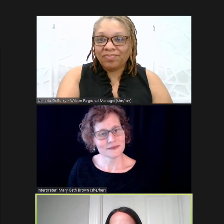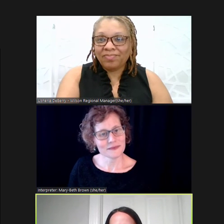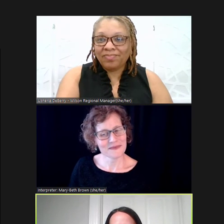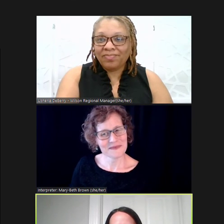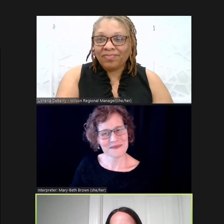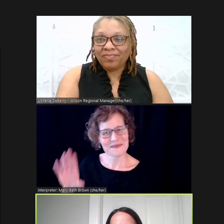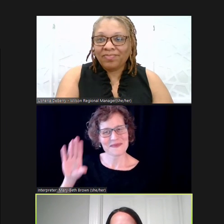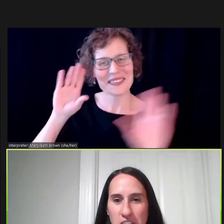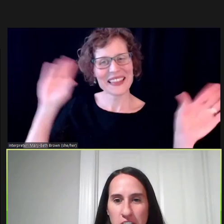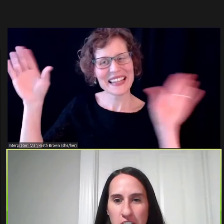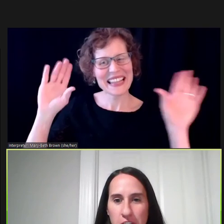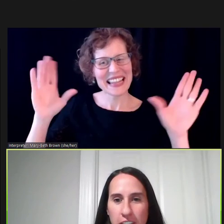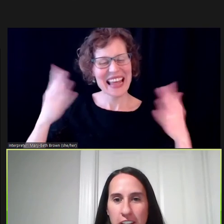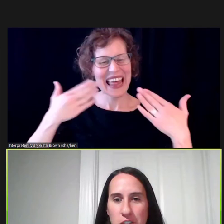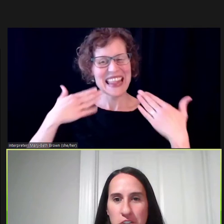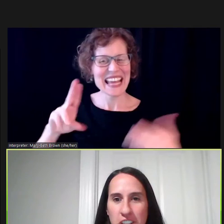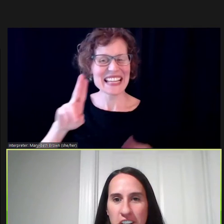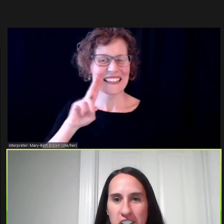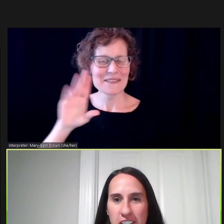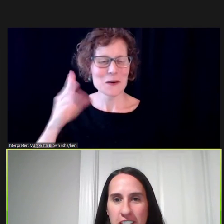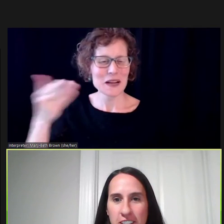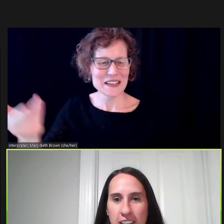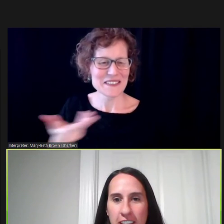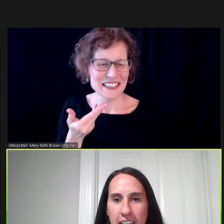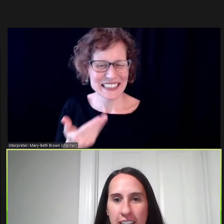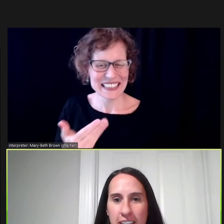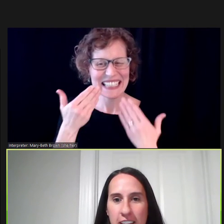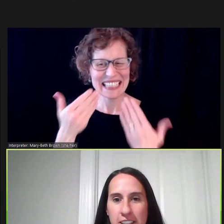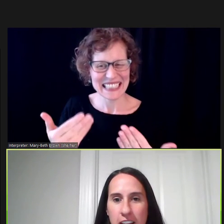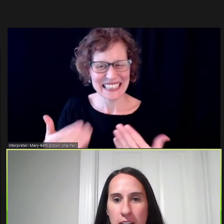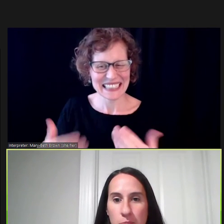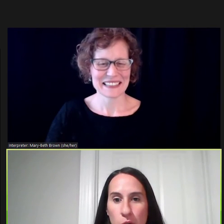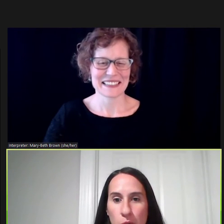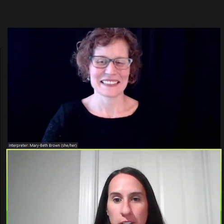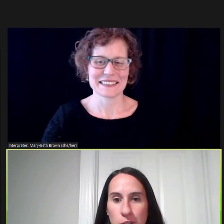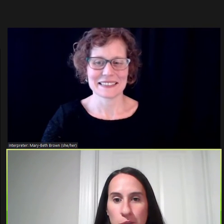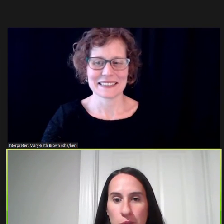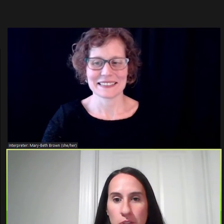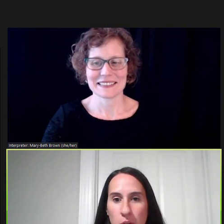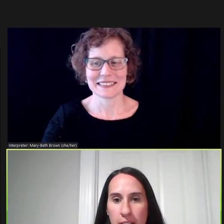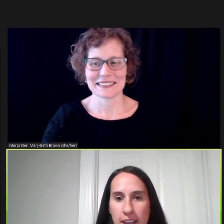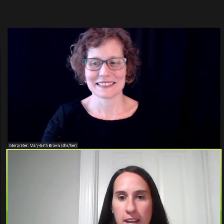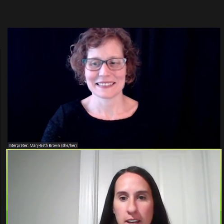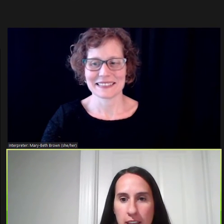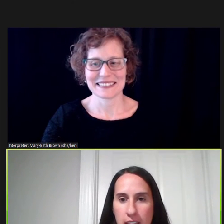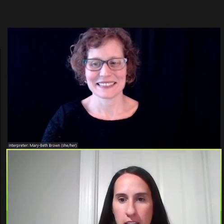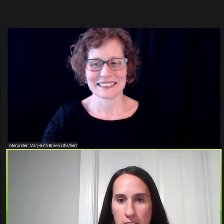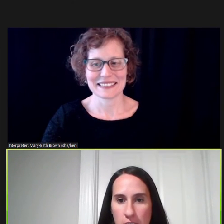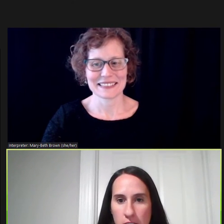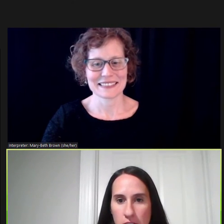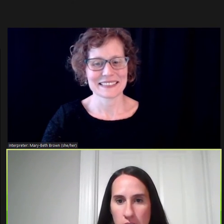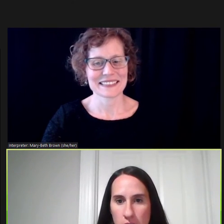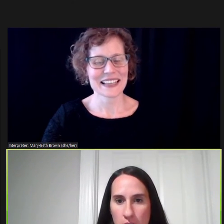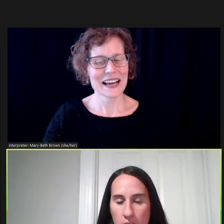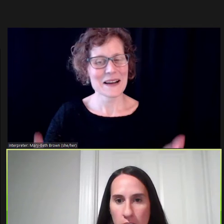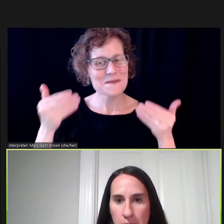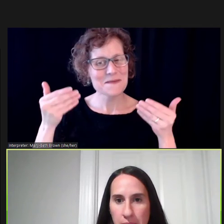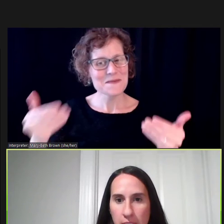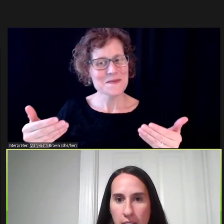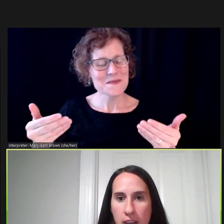Hi, everyone. Thanks, Ashila, for that introduction. And I am going to go ahead